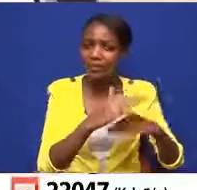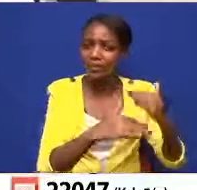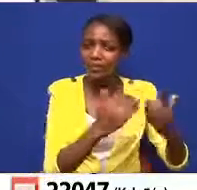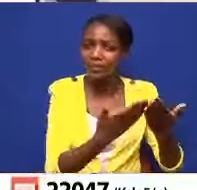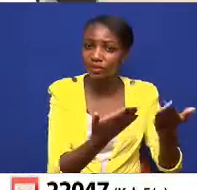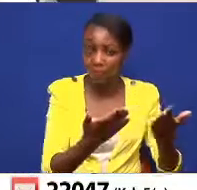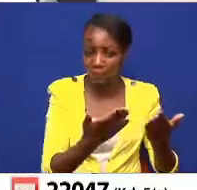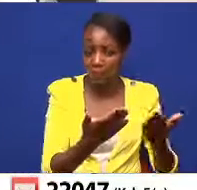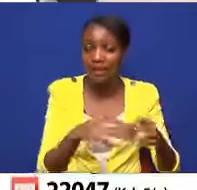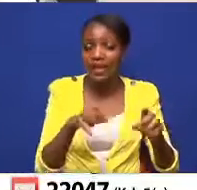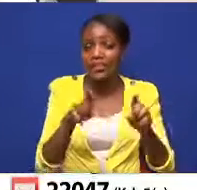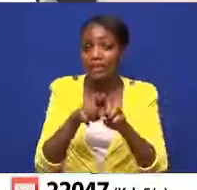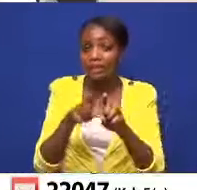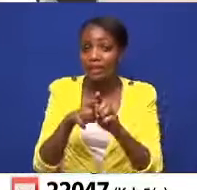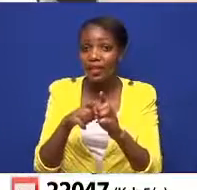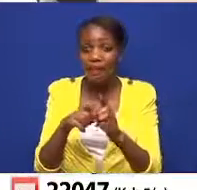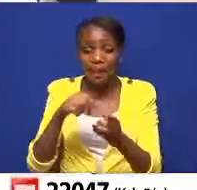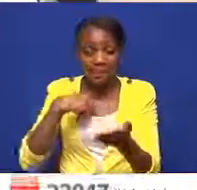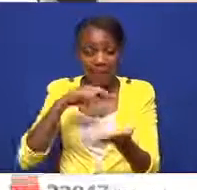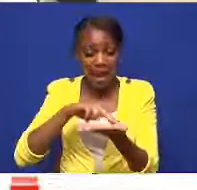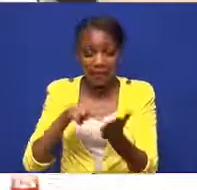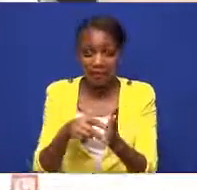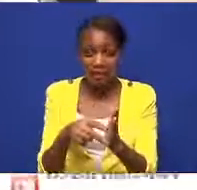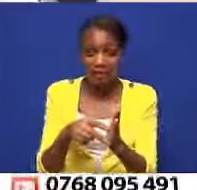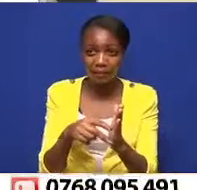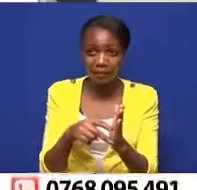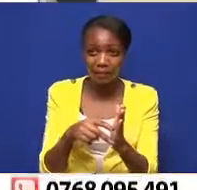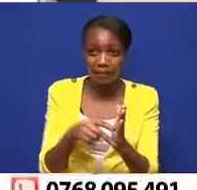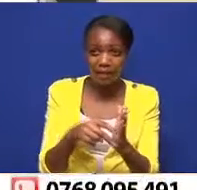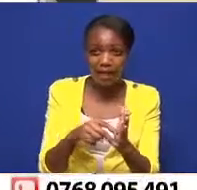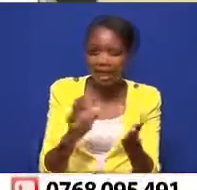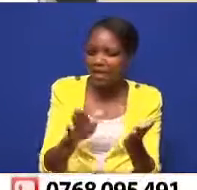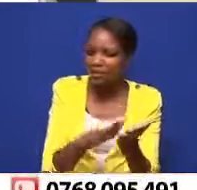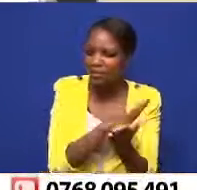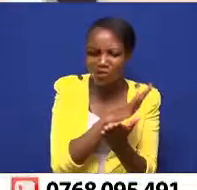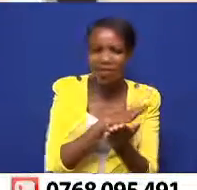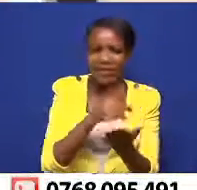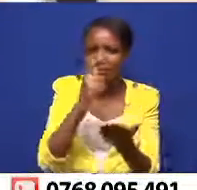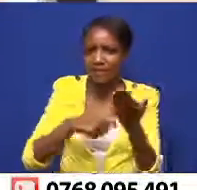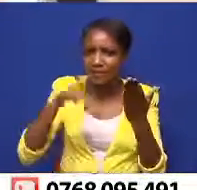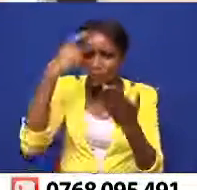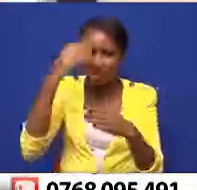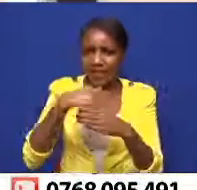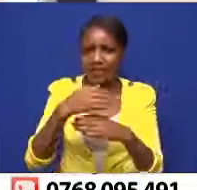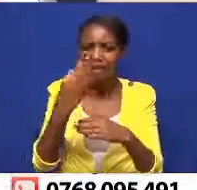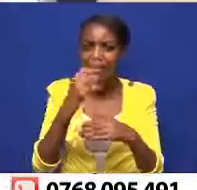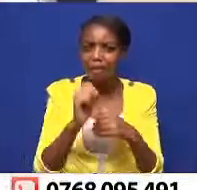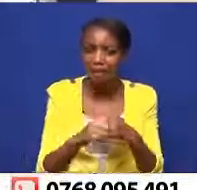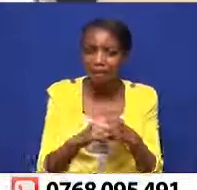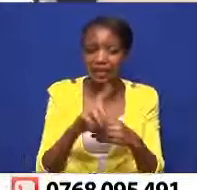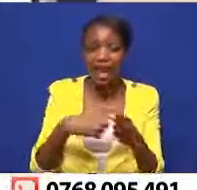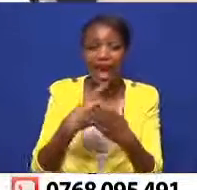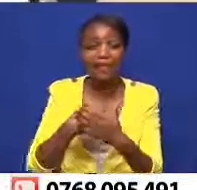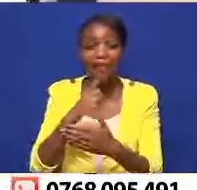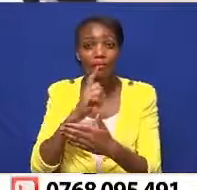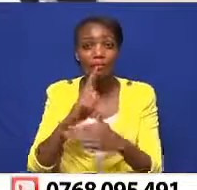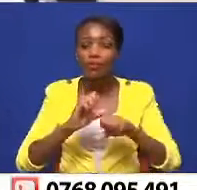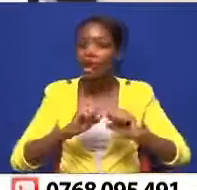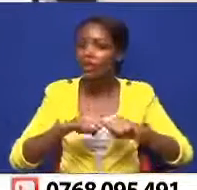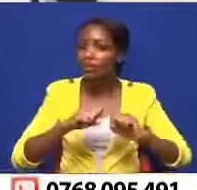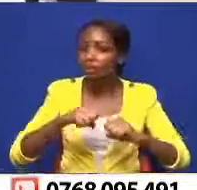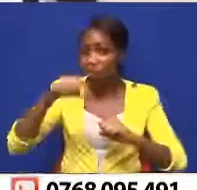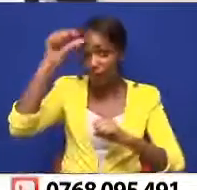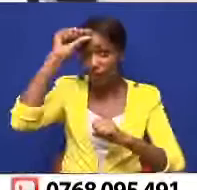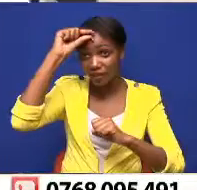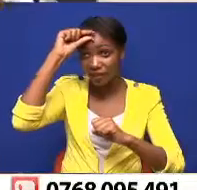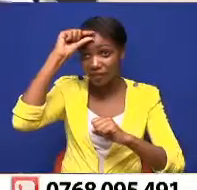substitute goods, which could mean even zero rating VAT for the next 3 months. I'm sure it's possible that the government,